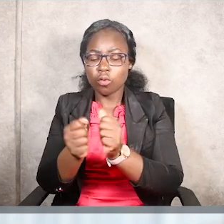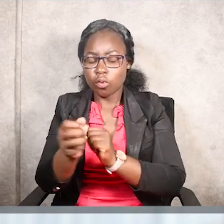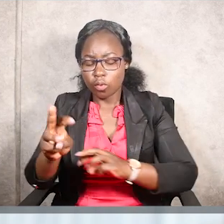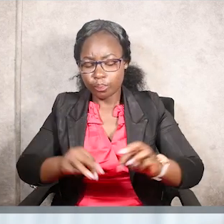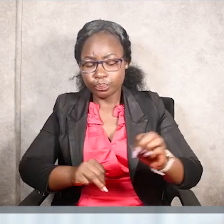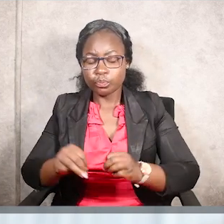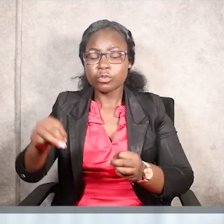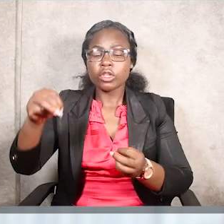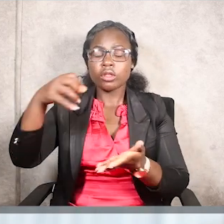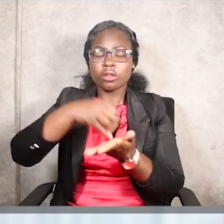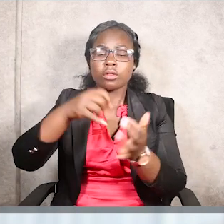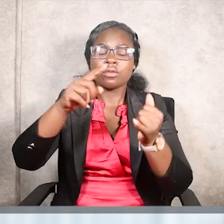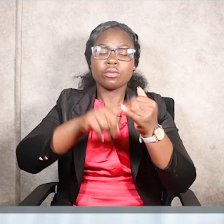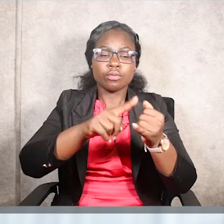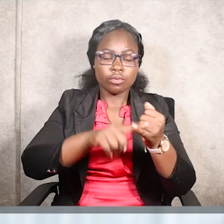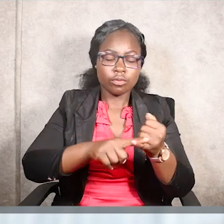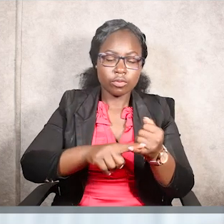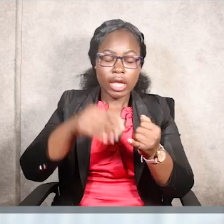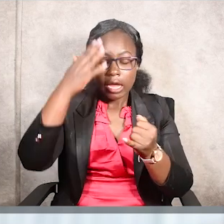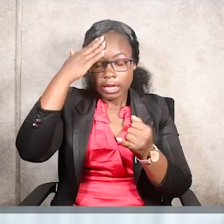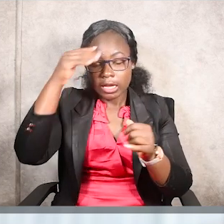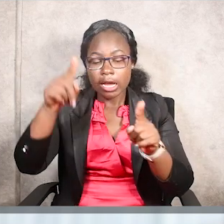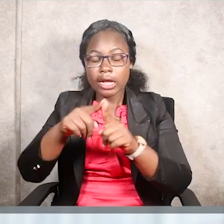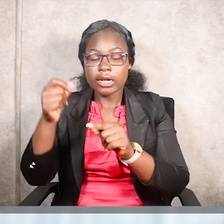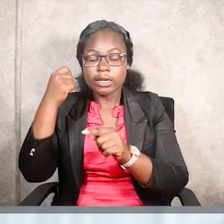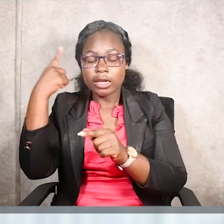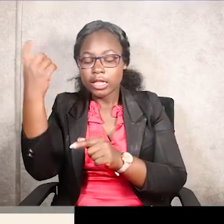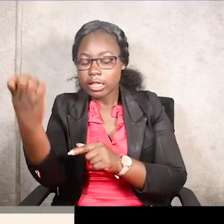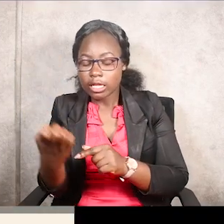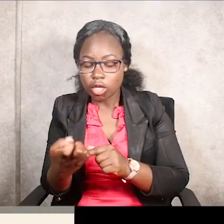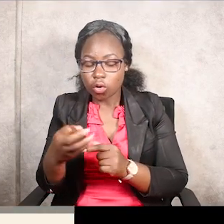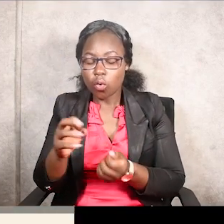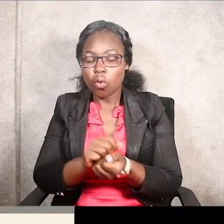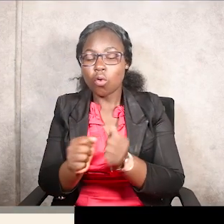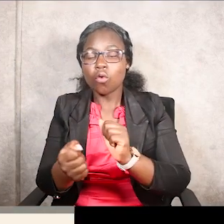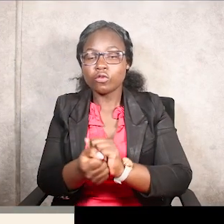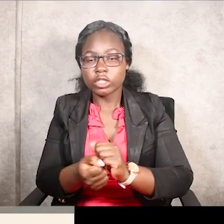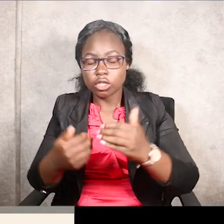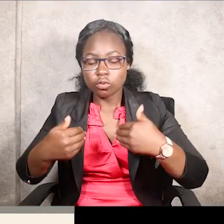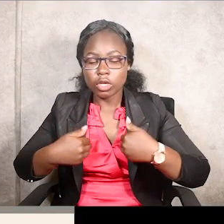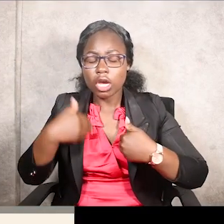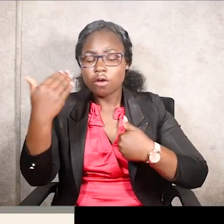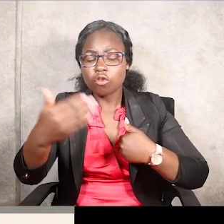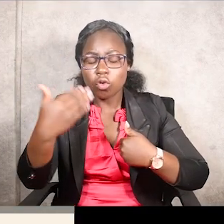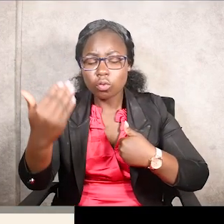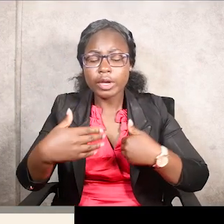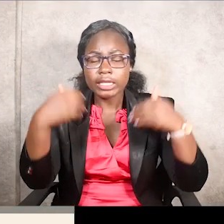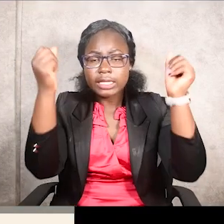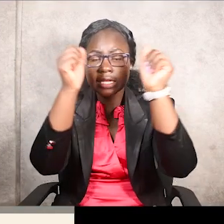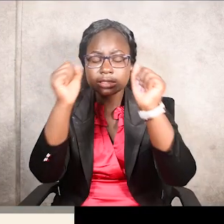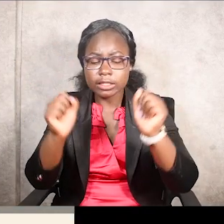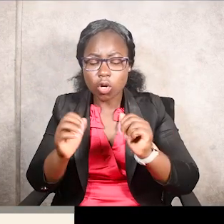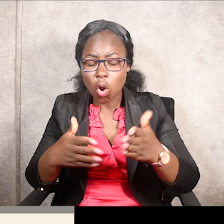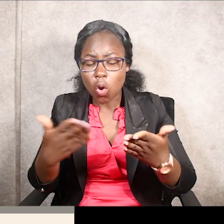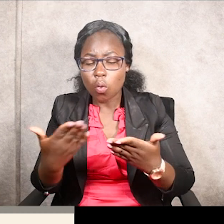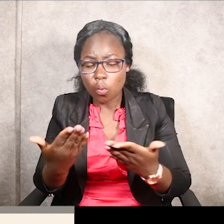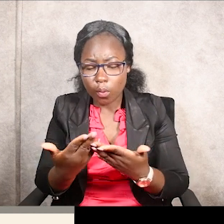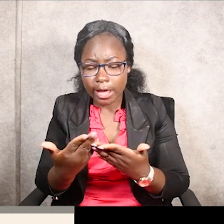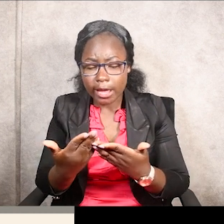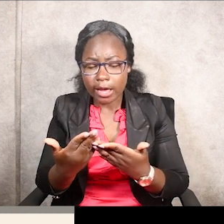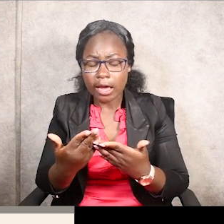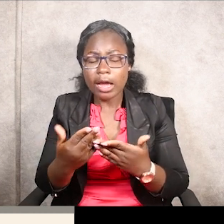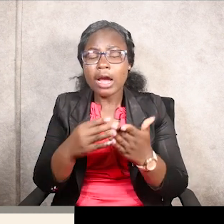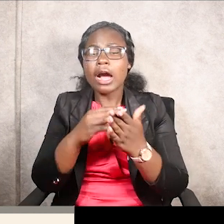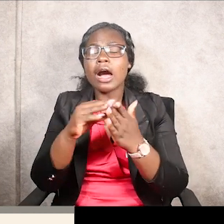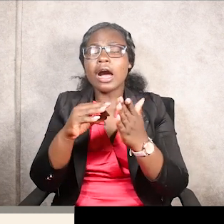management include identifying and understanding the need for change. There is always a season where a push or a pull